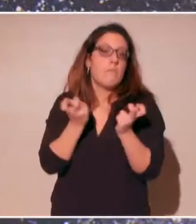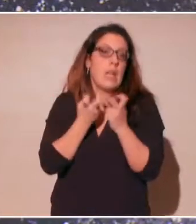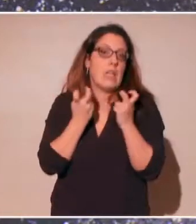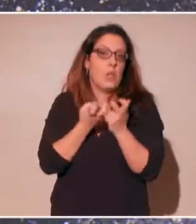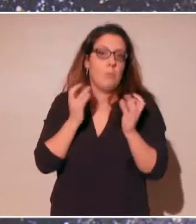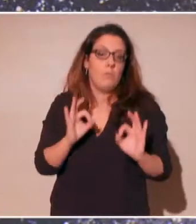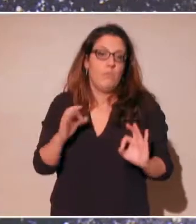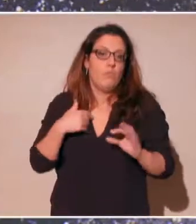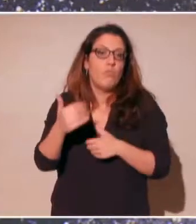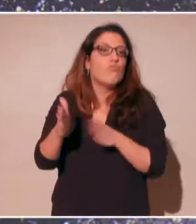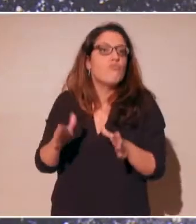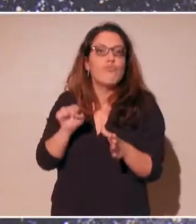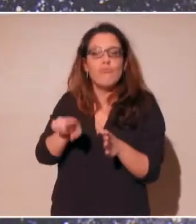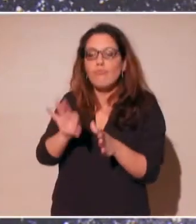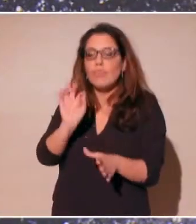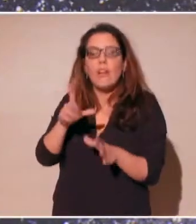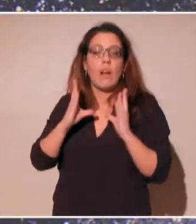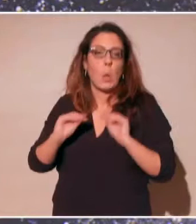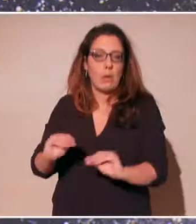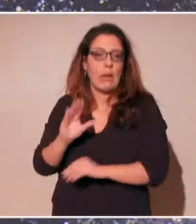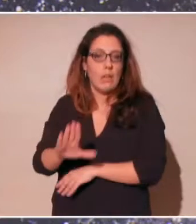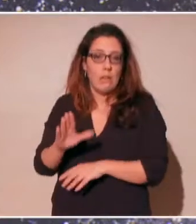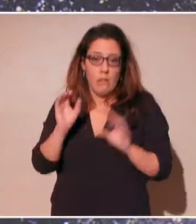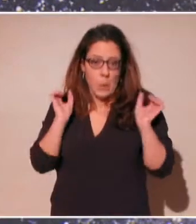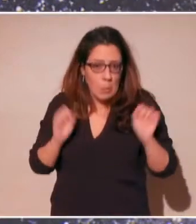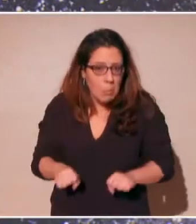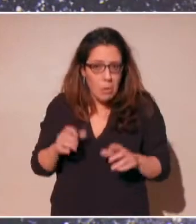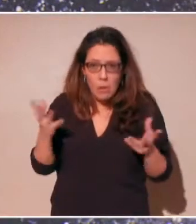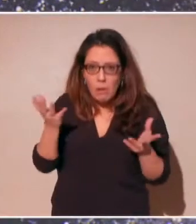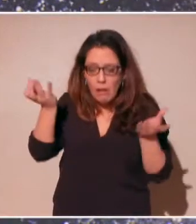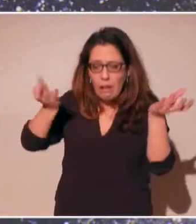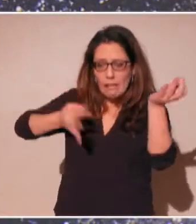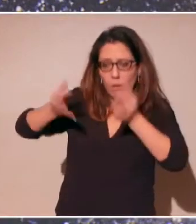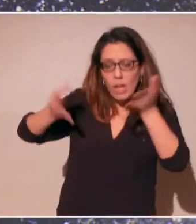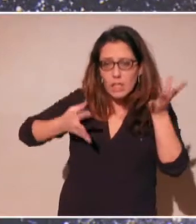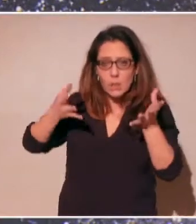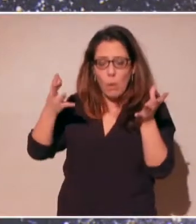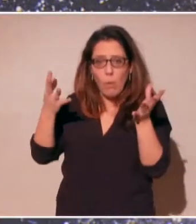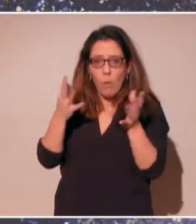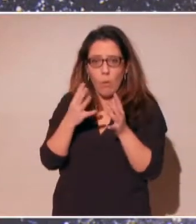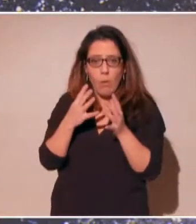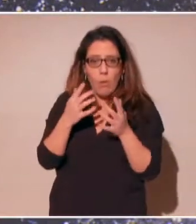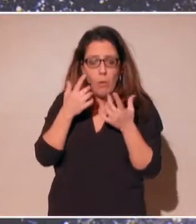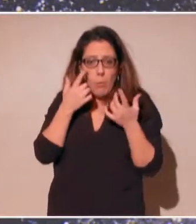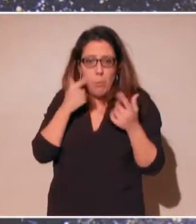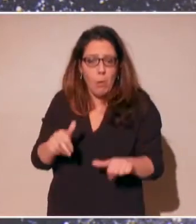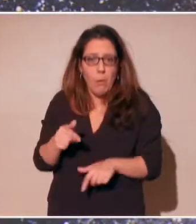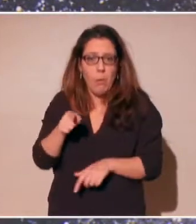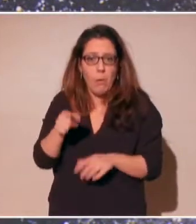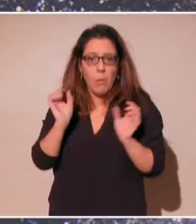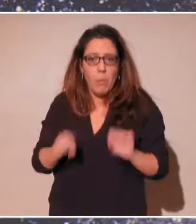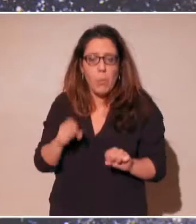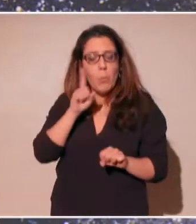different areas. Think of the agricultural sector. We can actually go much further. We can again have